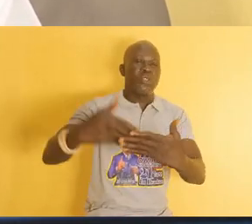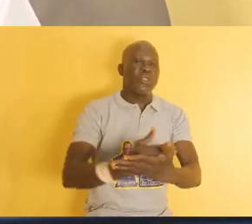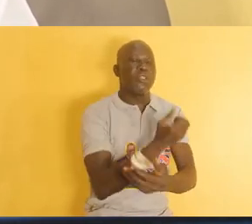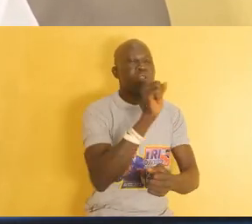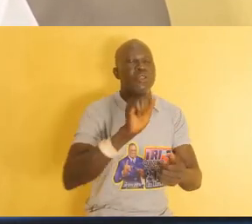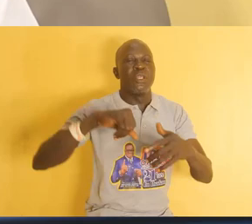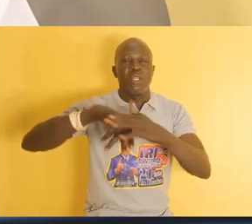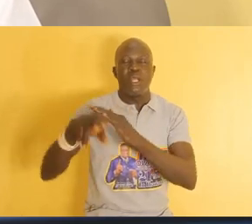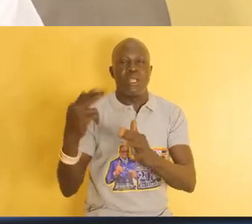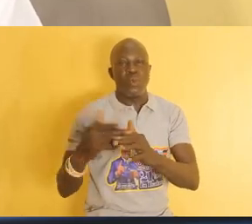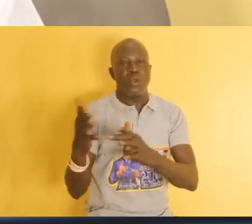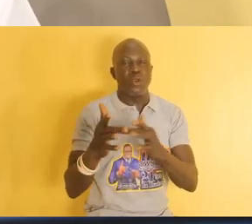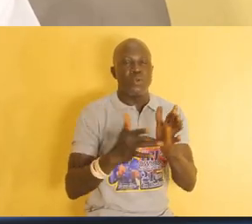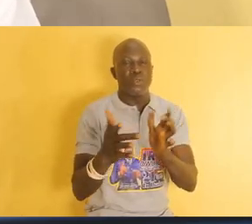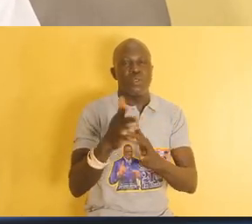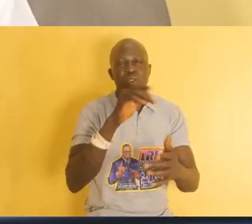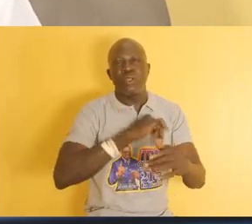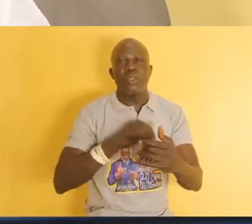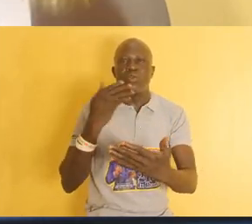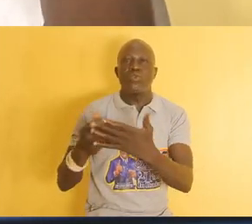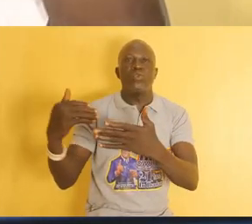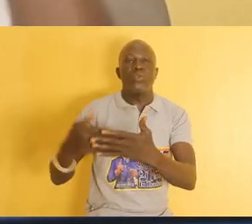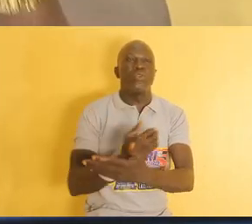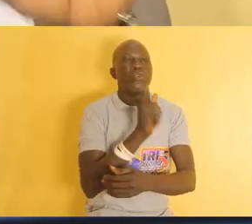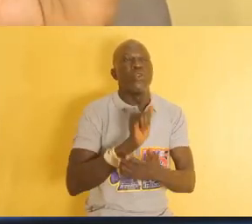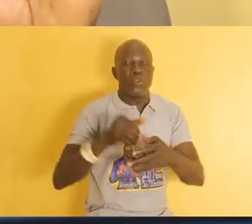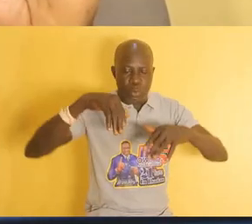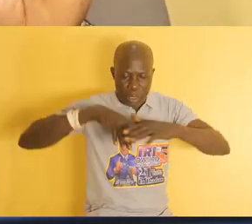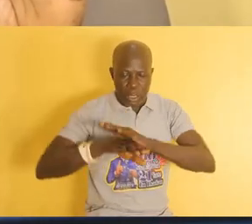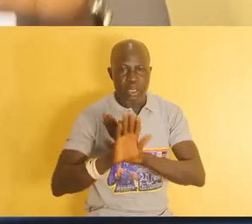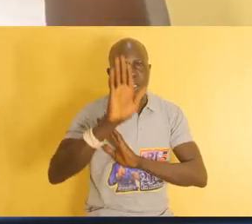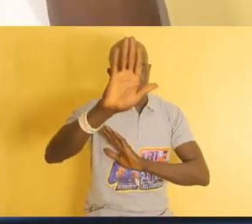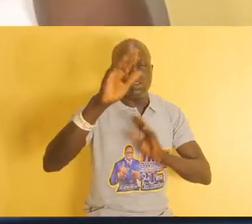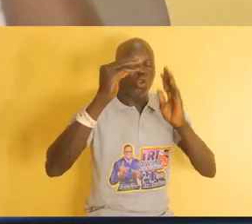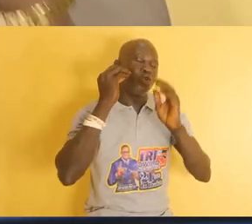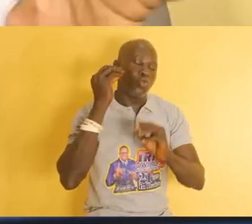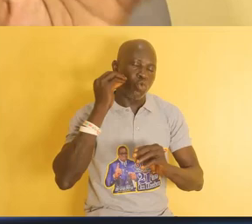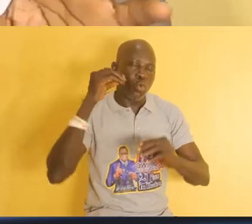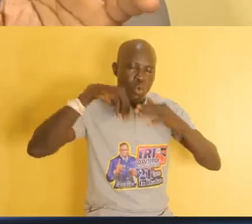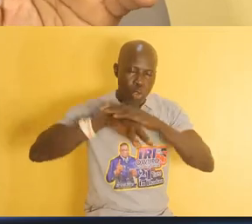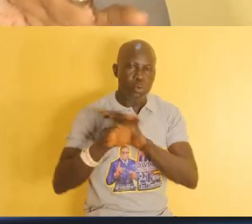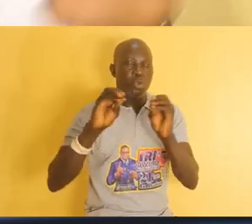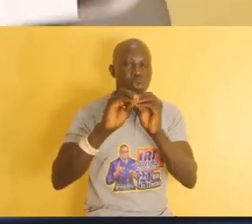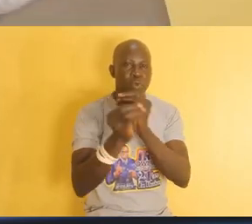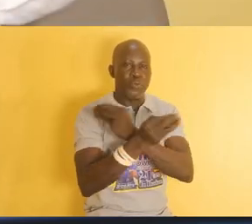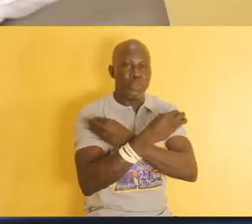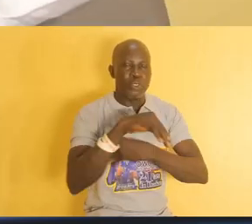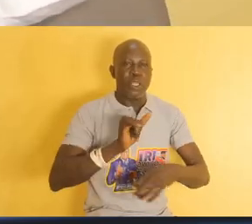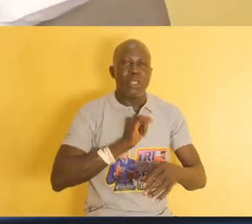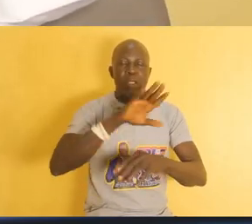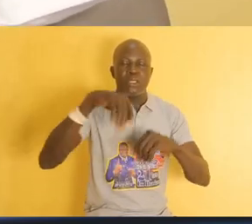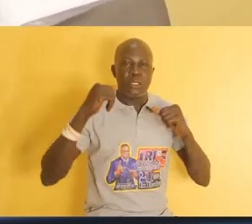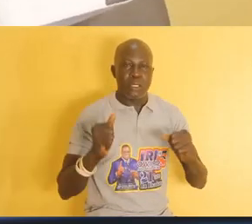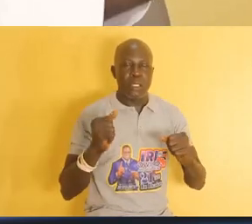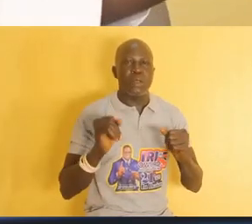oruko oluwa in the name of the lord iroyin ayo ye good news ko wo ile re wa come to your home ko wo ibi ise re come to your office ya gba